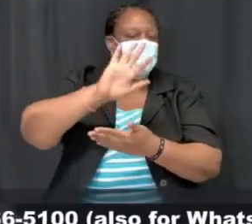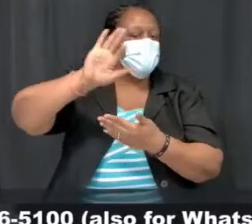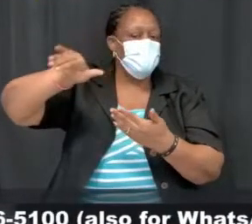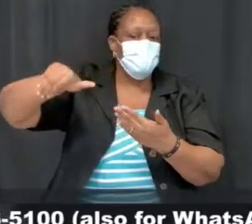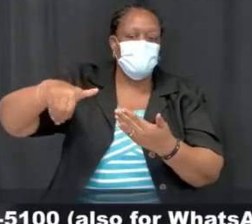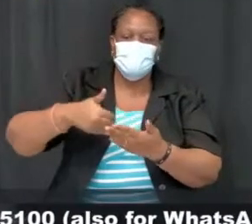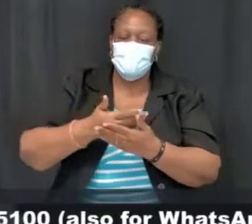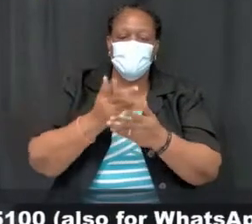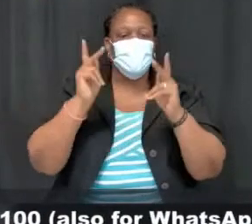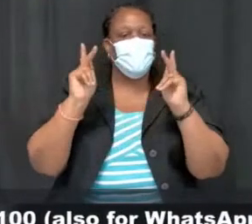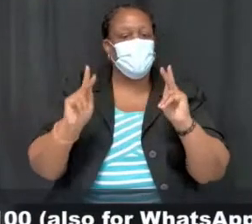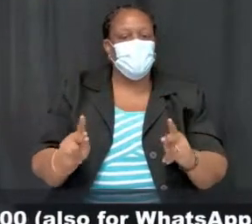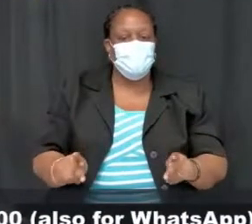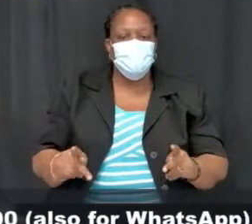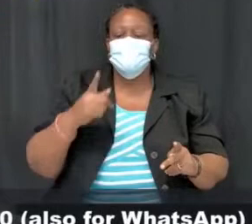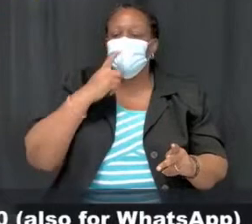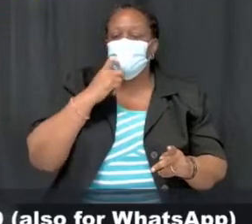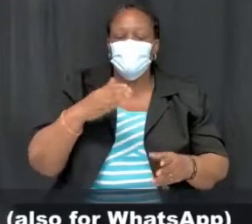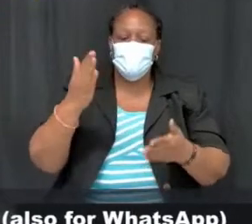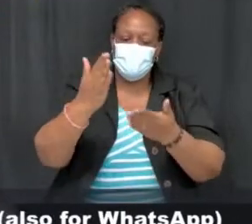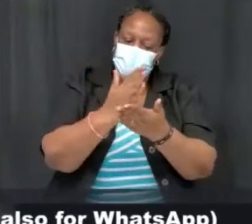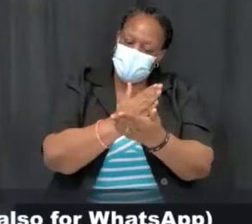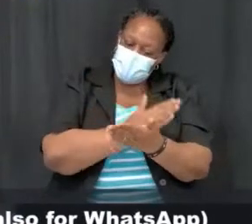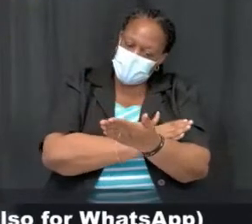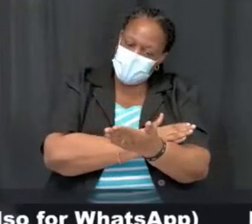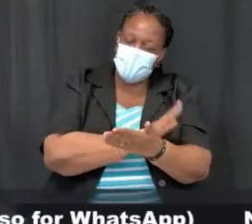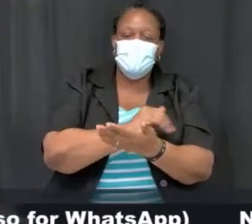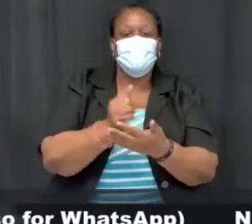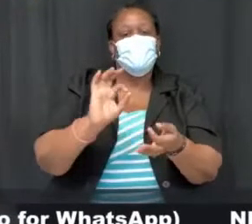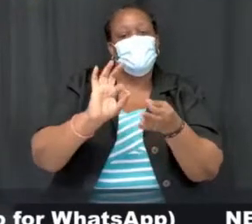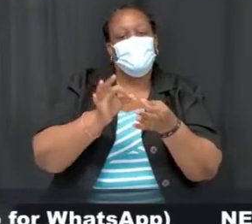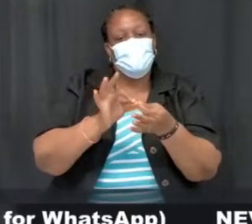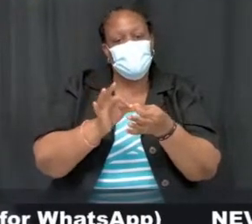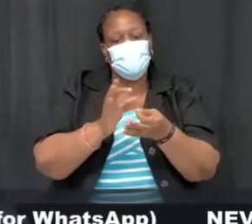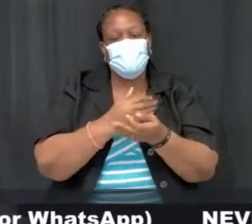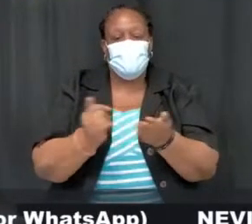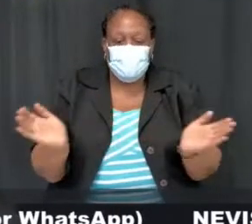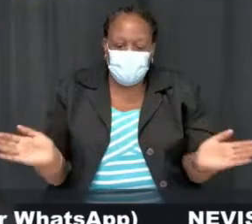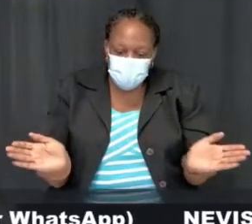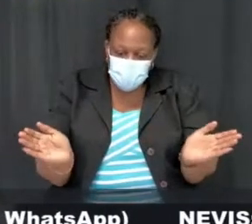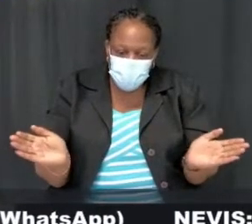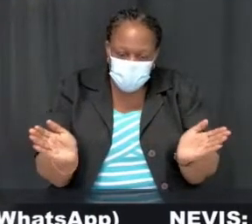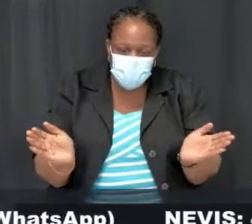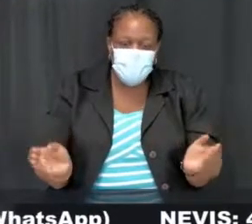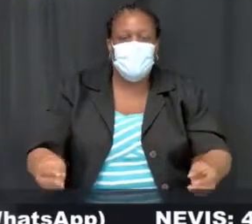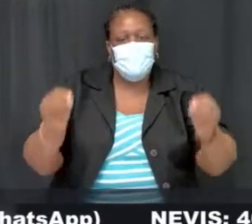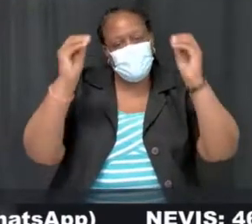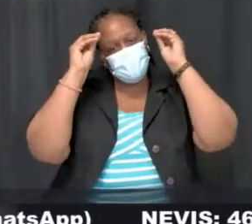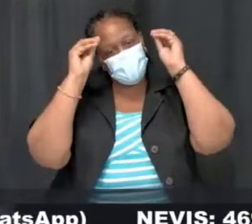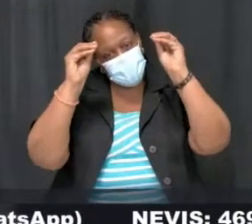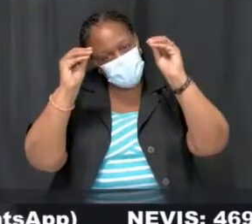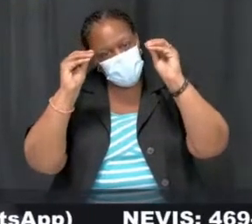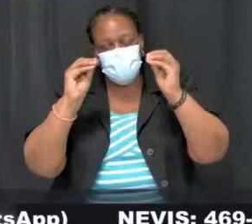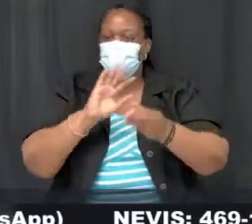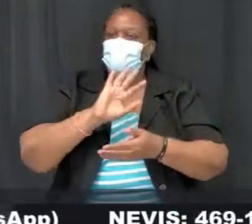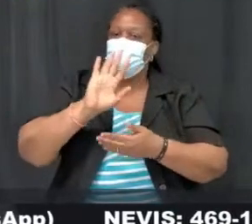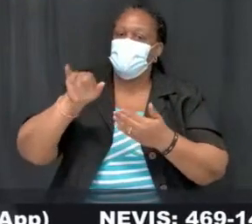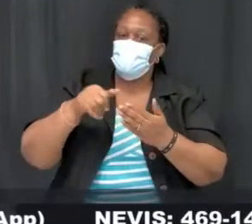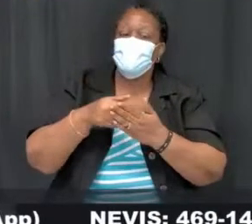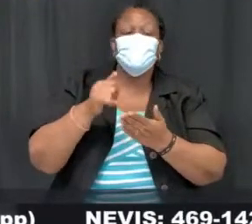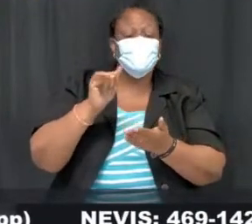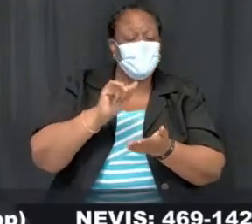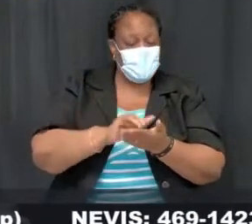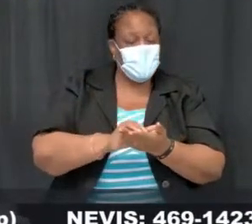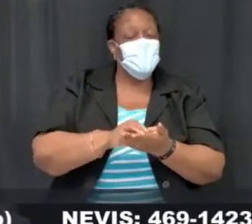in the vaccination program. So I believe that that is the reason for